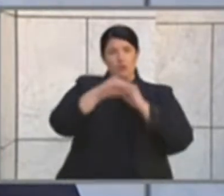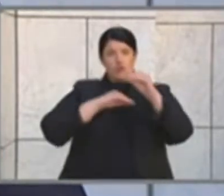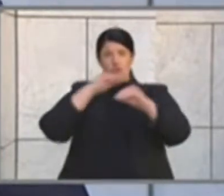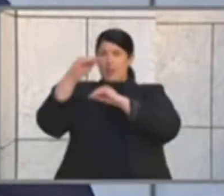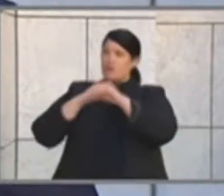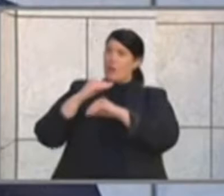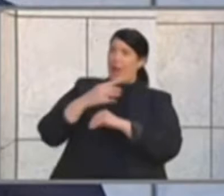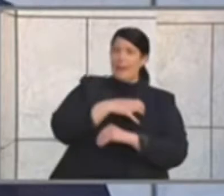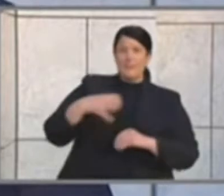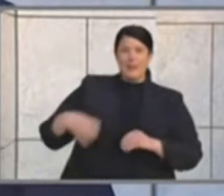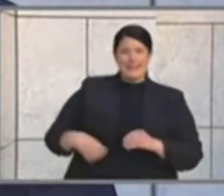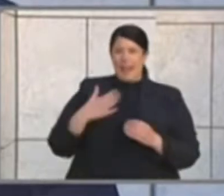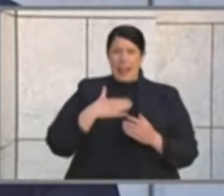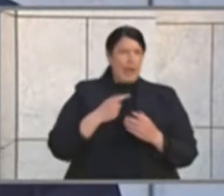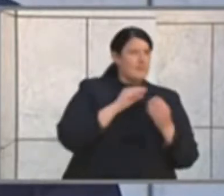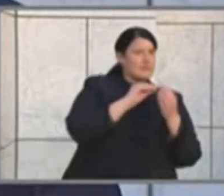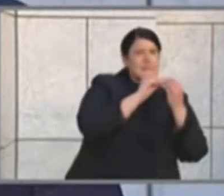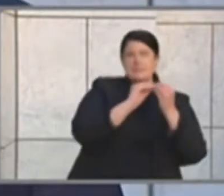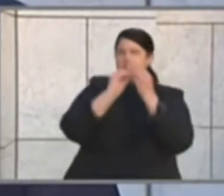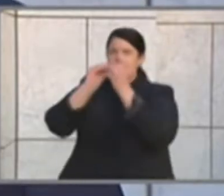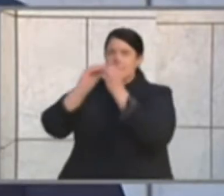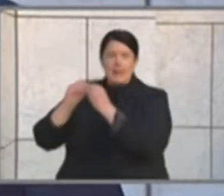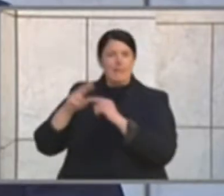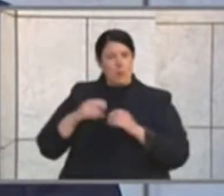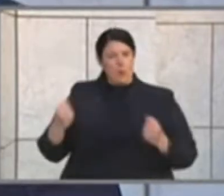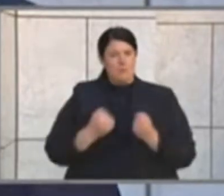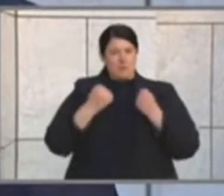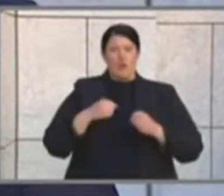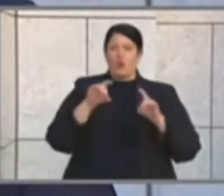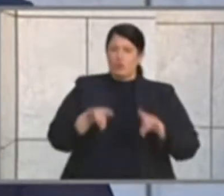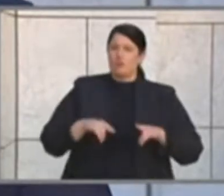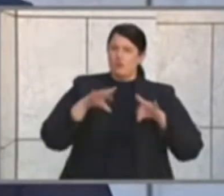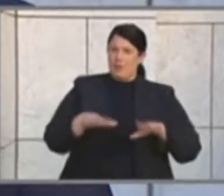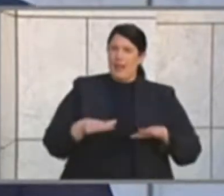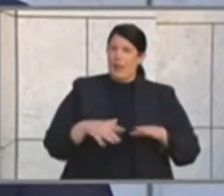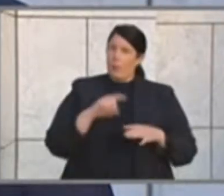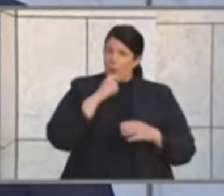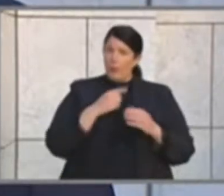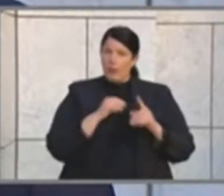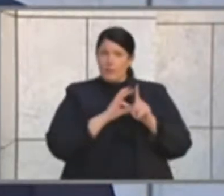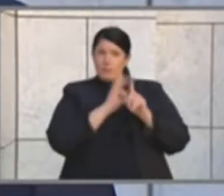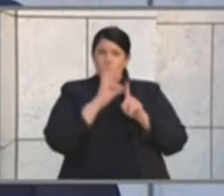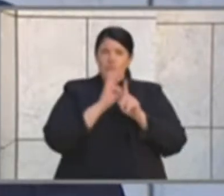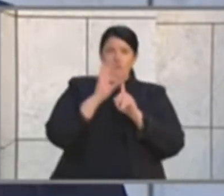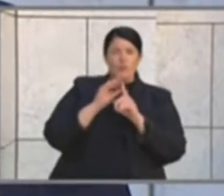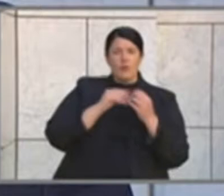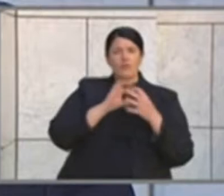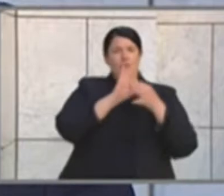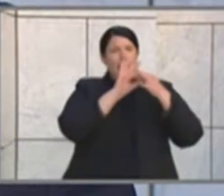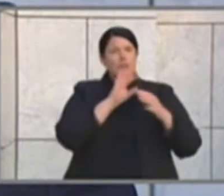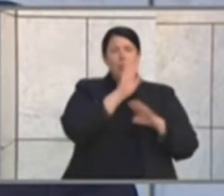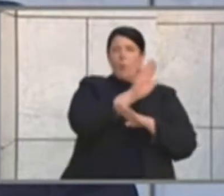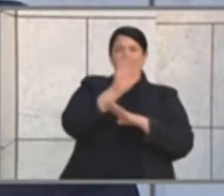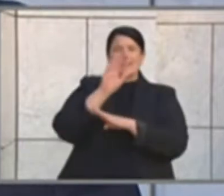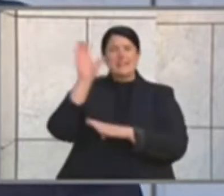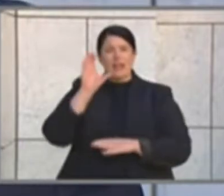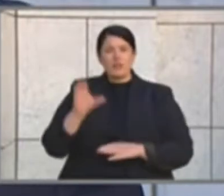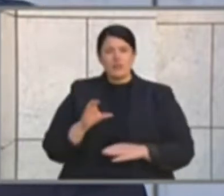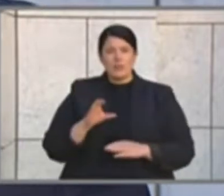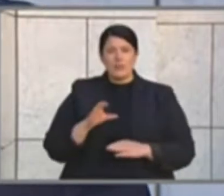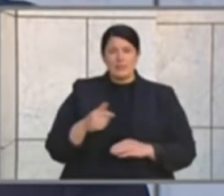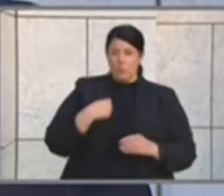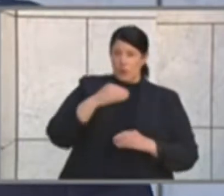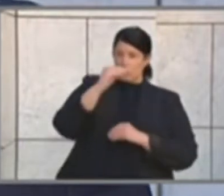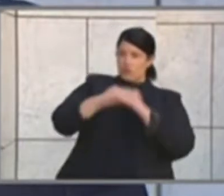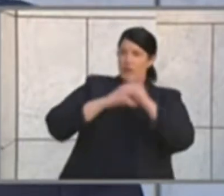do a deal with you. And that's what we've done. And we'll work those trading relationships. But what we will never do is trade away